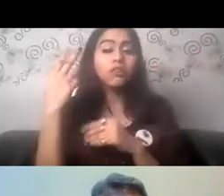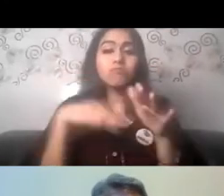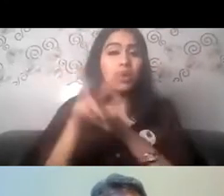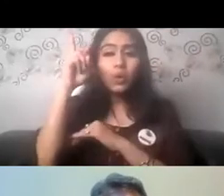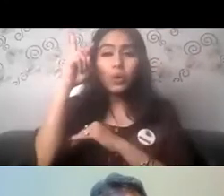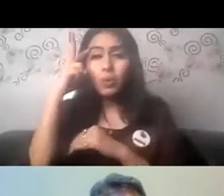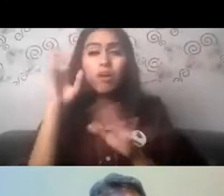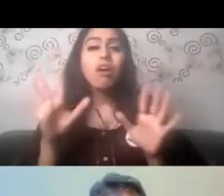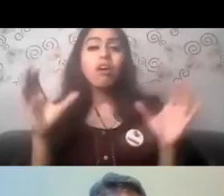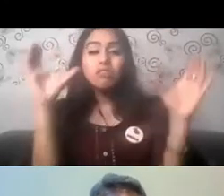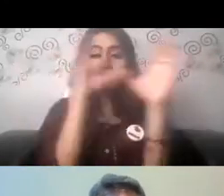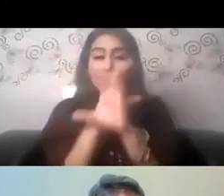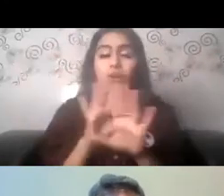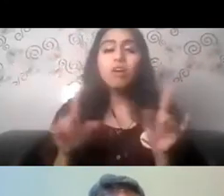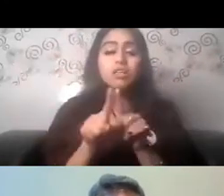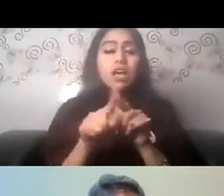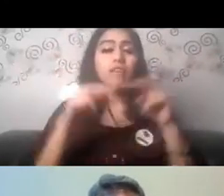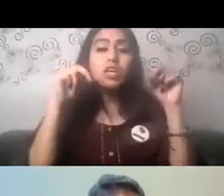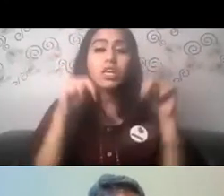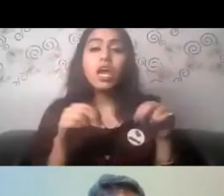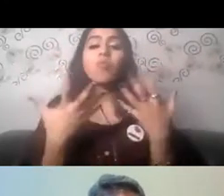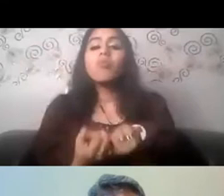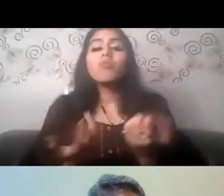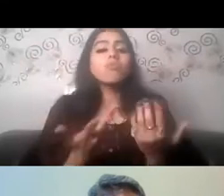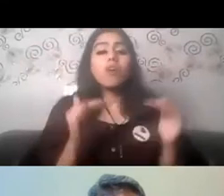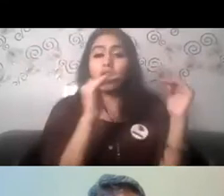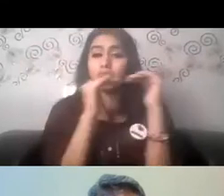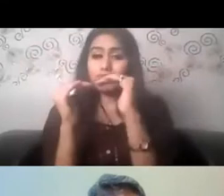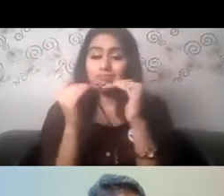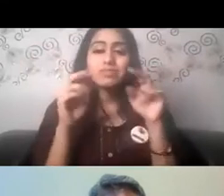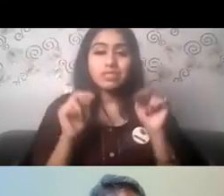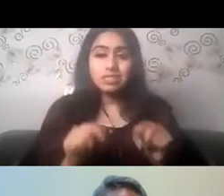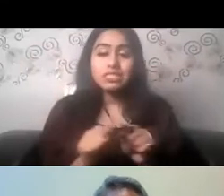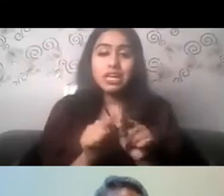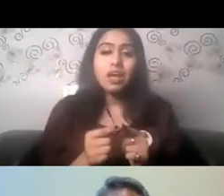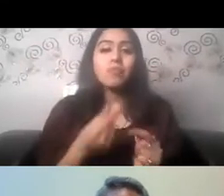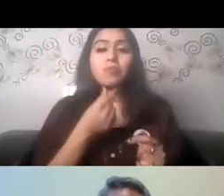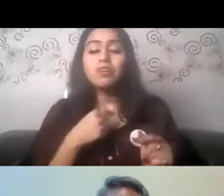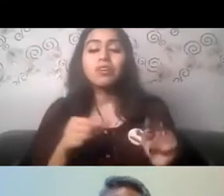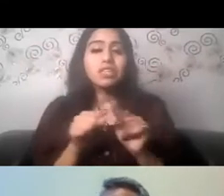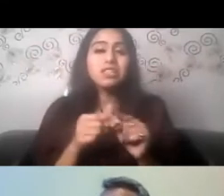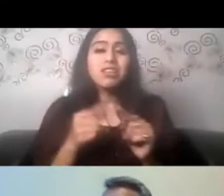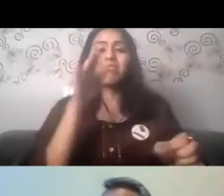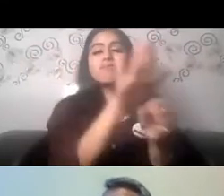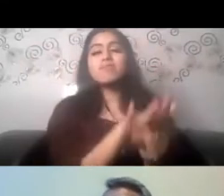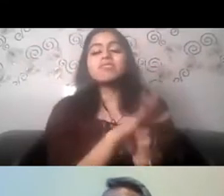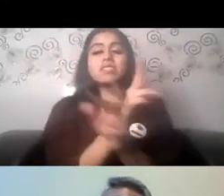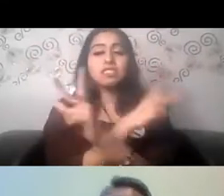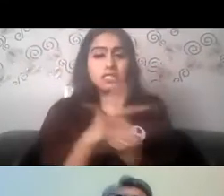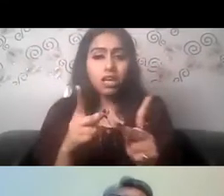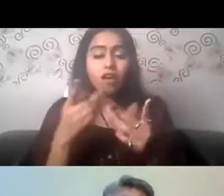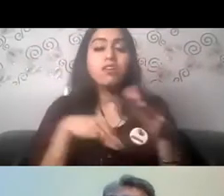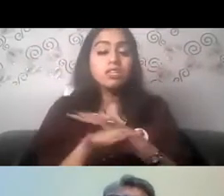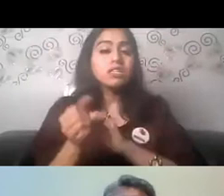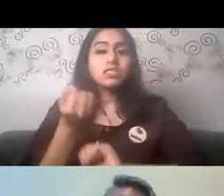where disabled people need equality and we experience discrimination, the strategy was